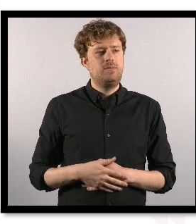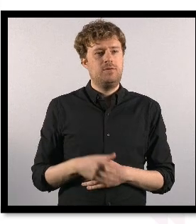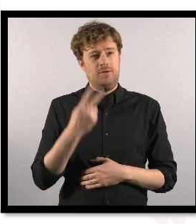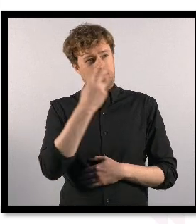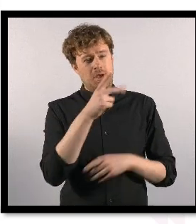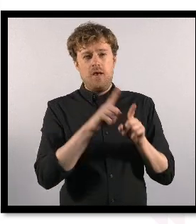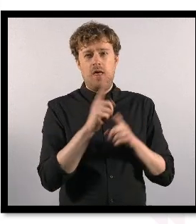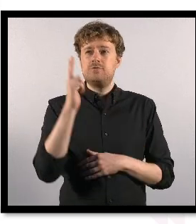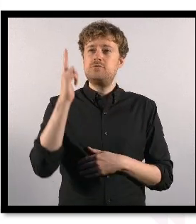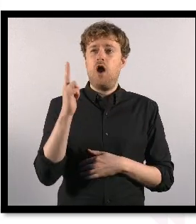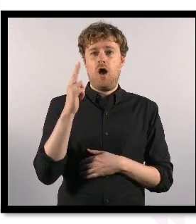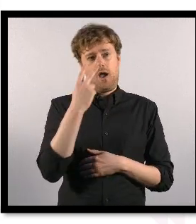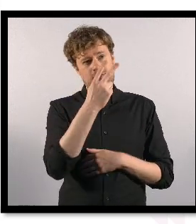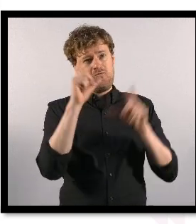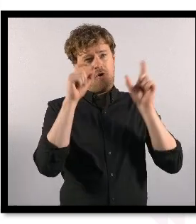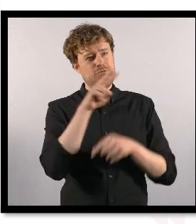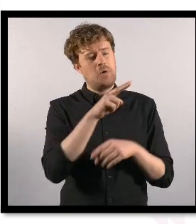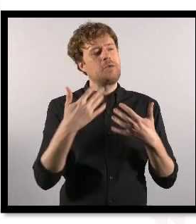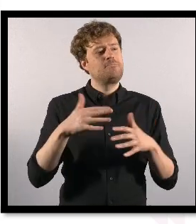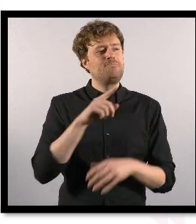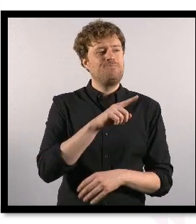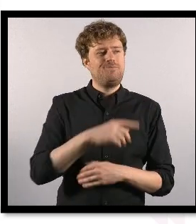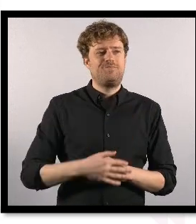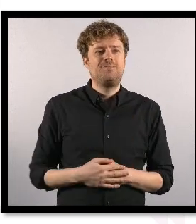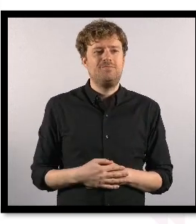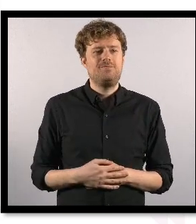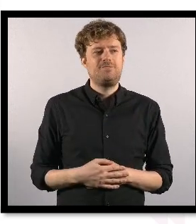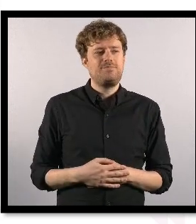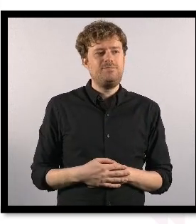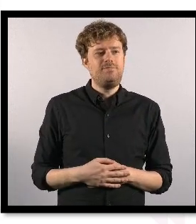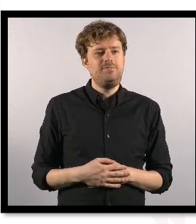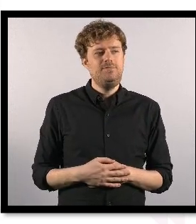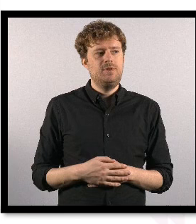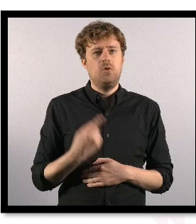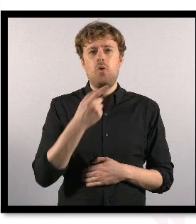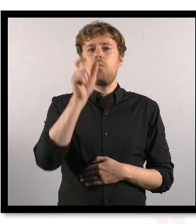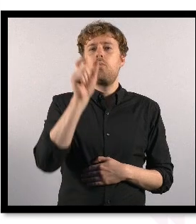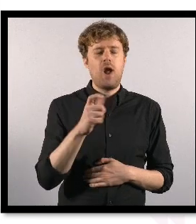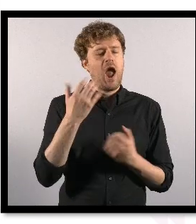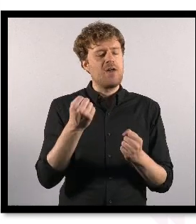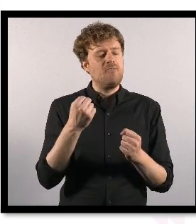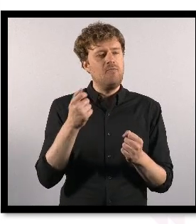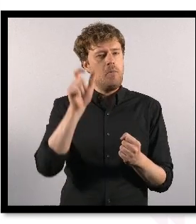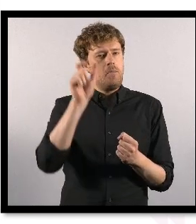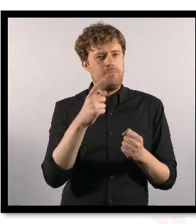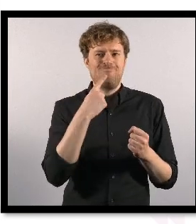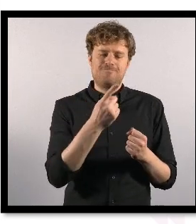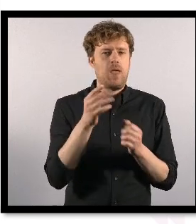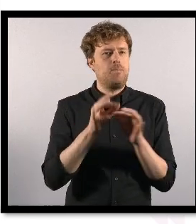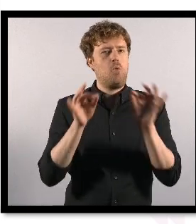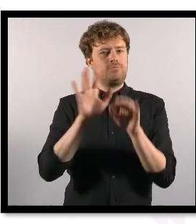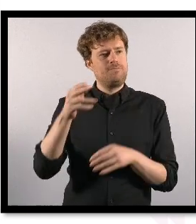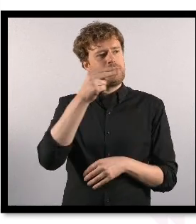Many of you have benefited from the Dan Kahn Scholarship. Over 7,000 millions of dollars have been donated to this diversity